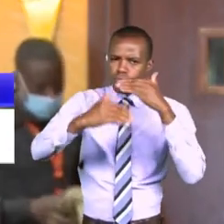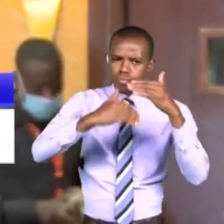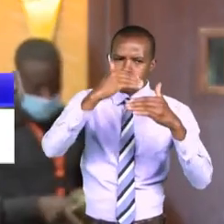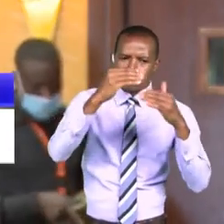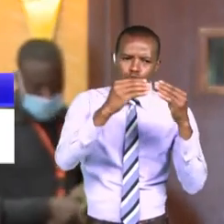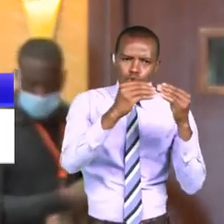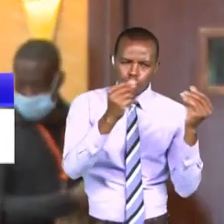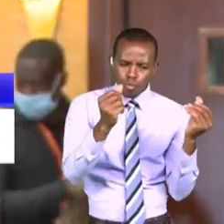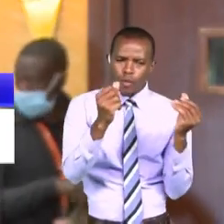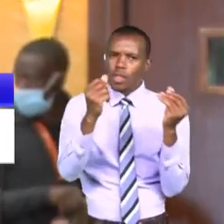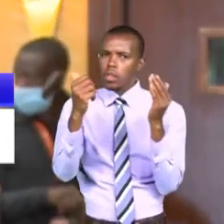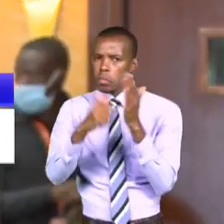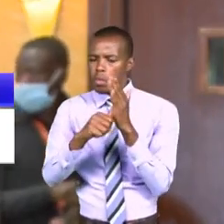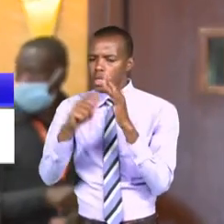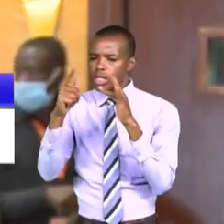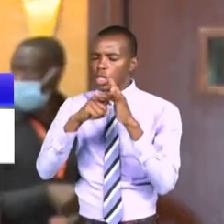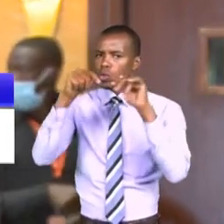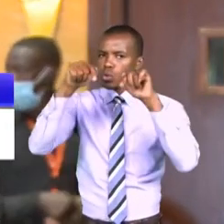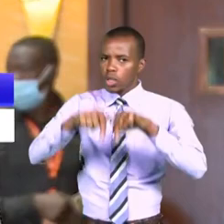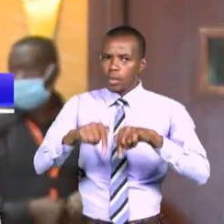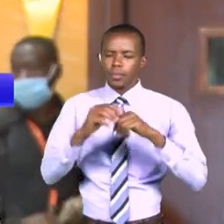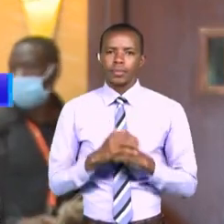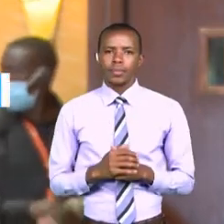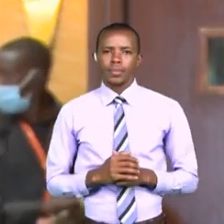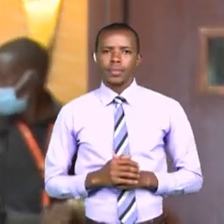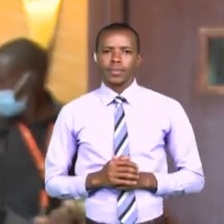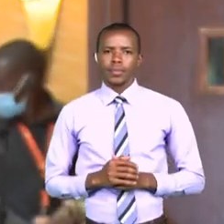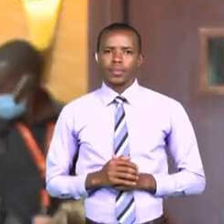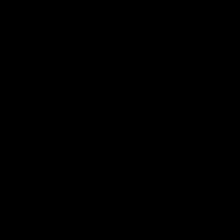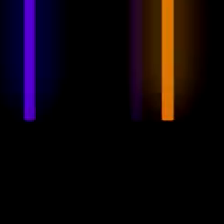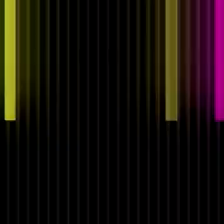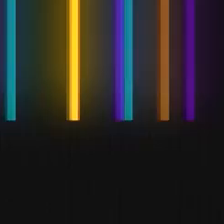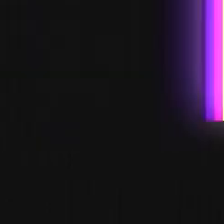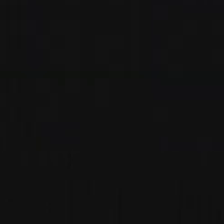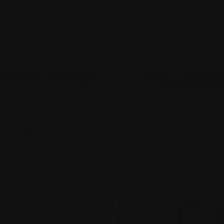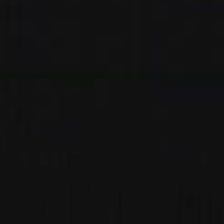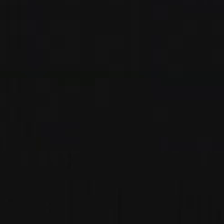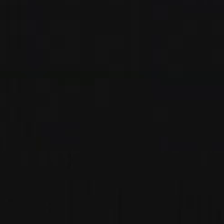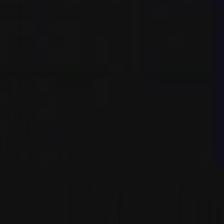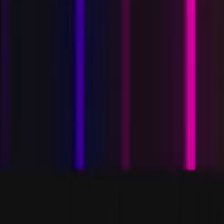broken bridges has begun today. Brian Mwenda, Switch TV.